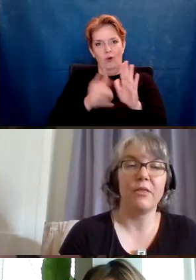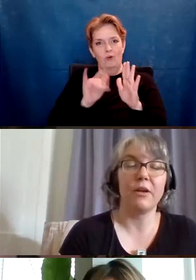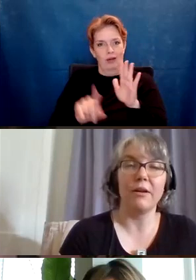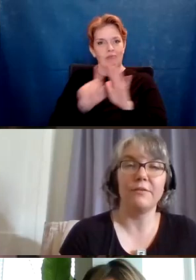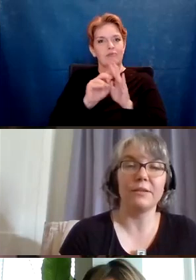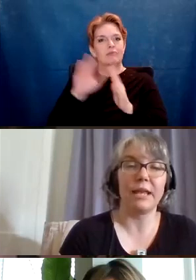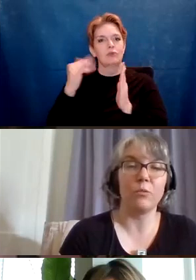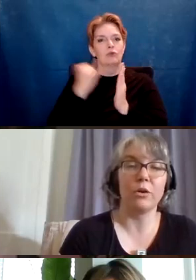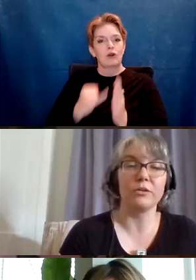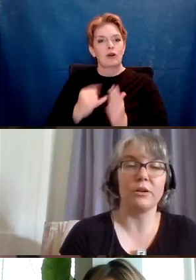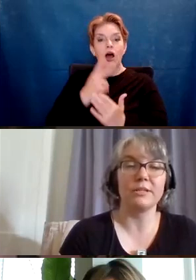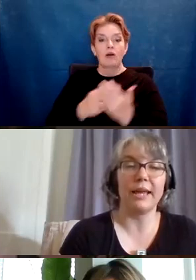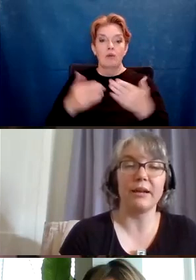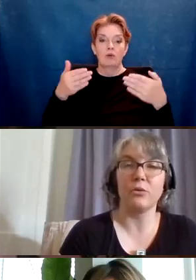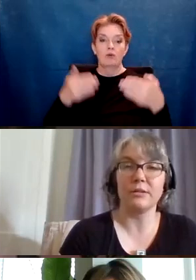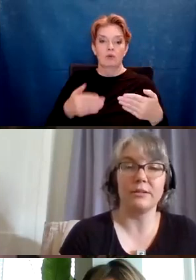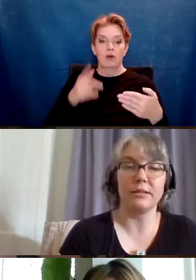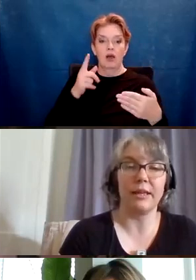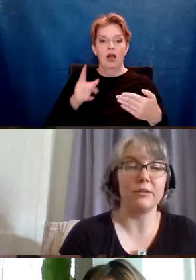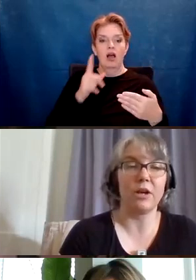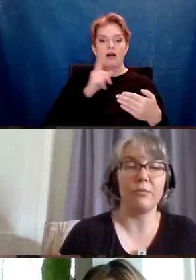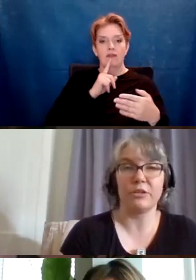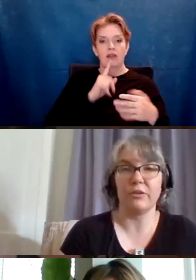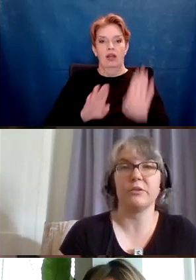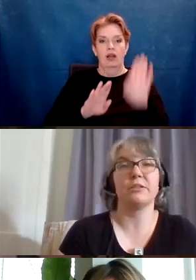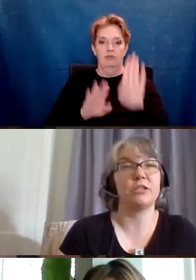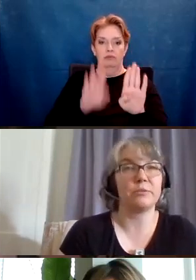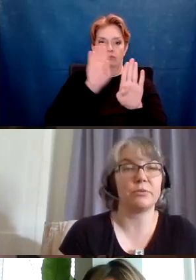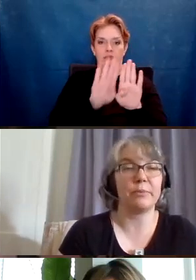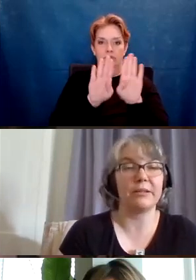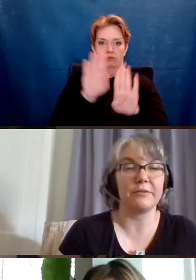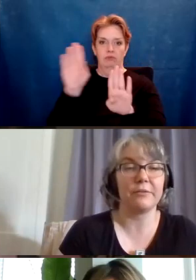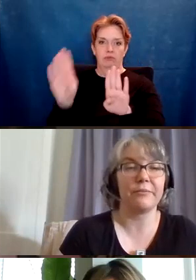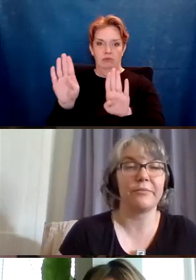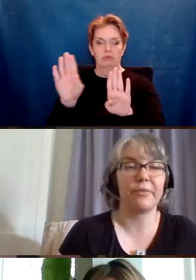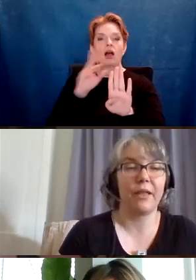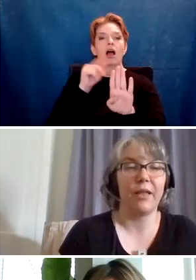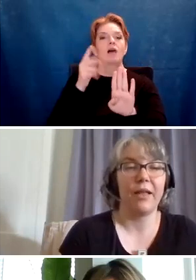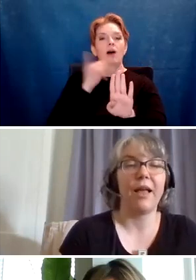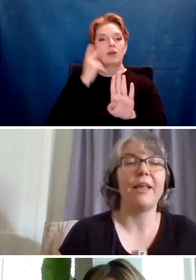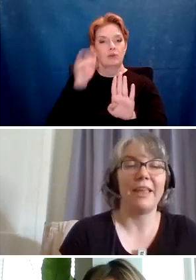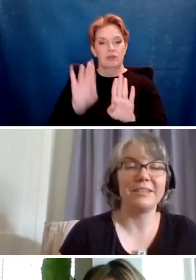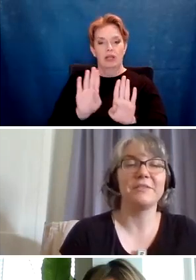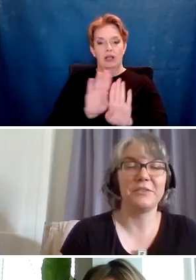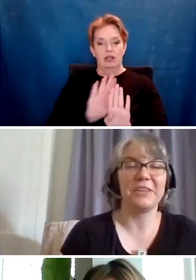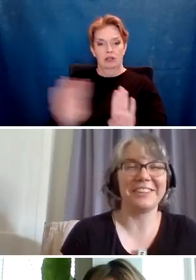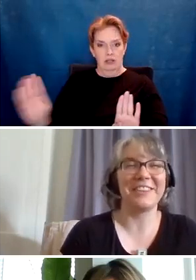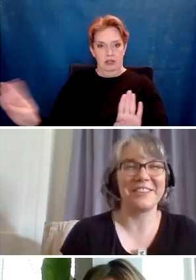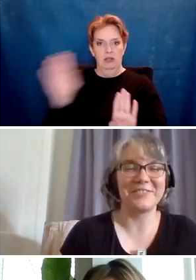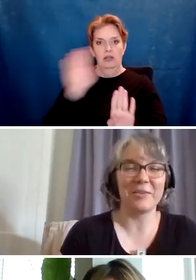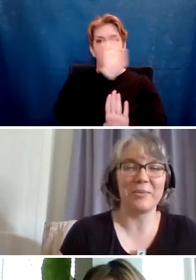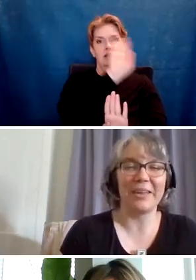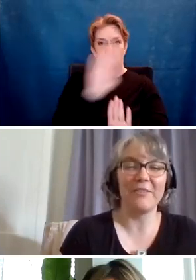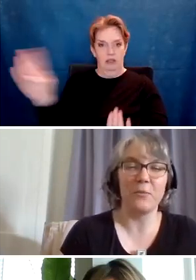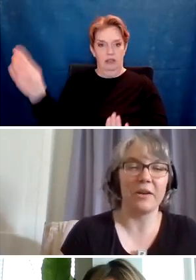panels, the cotton fields and workers are stacked horizontally on top of each other to suggest perspective. At the ends of each field, there is